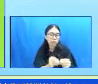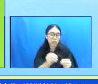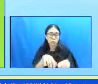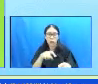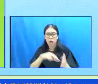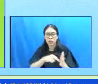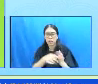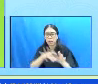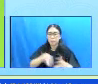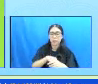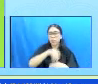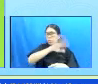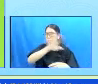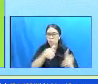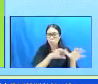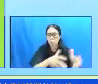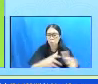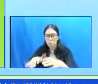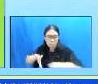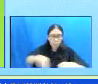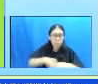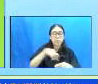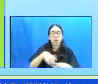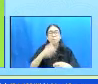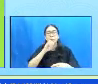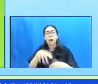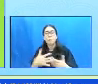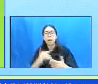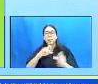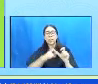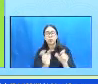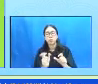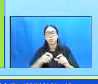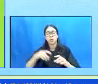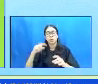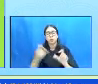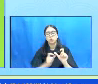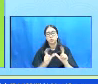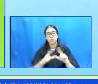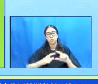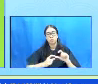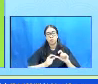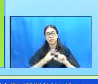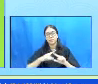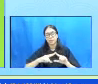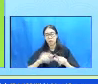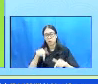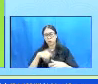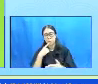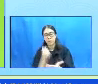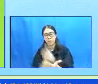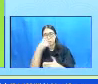is really needed so that we can actually realize or implement the just transition for all people that